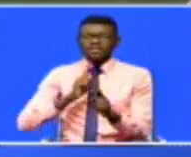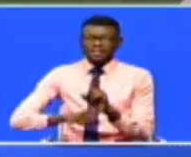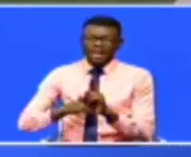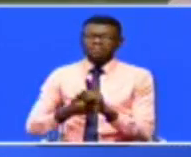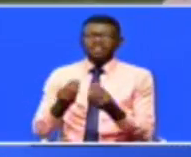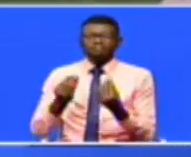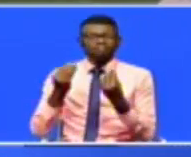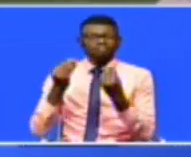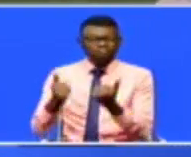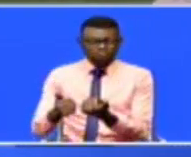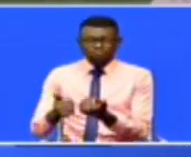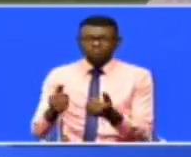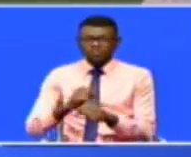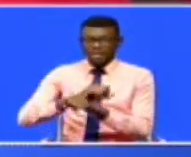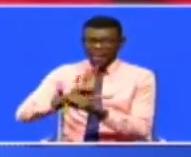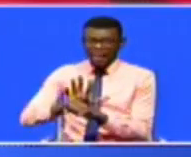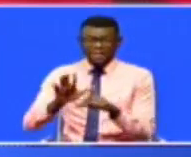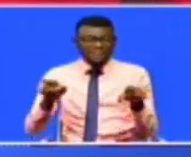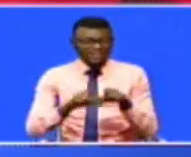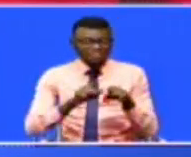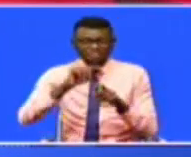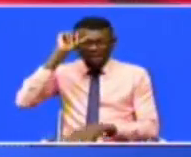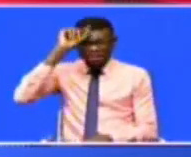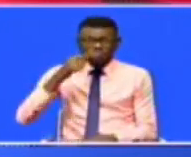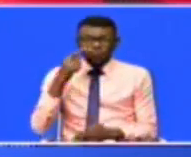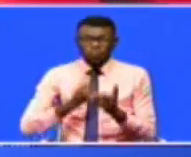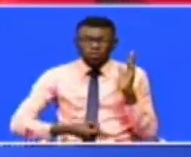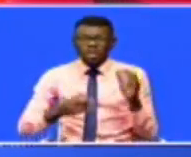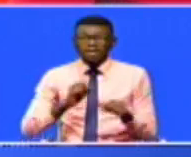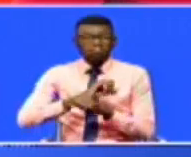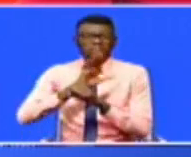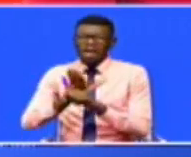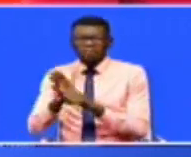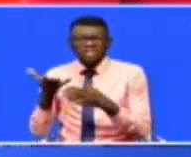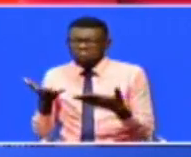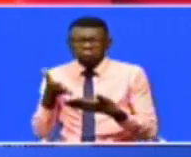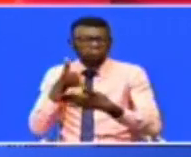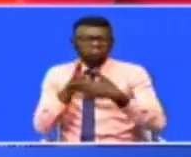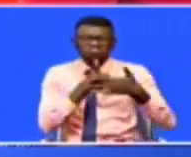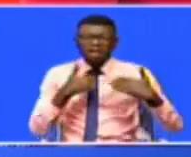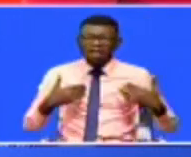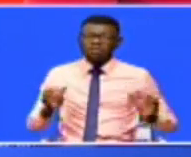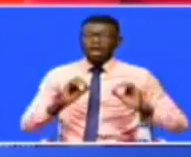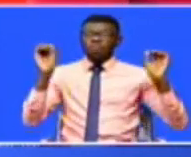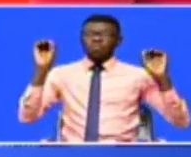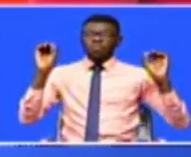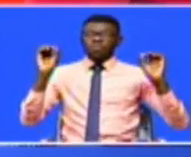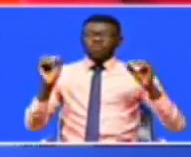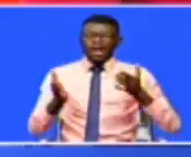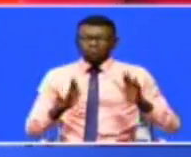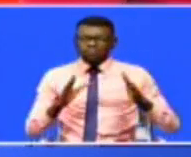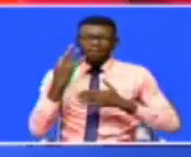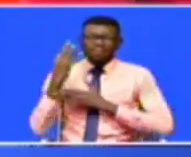COVID-19. Meanwhile, the government says the COVID-19 knows no bounds, as close to 300 health workers